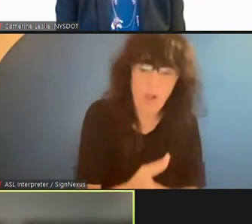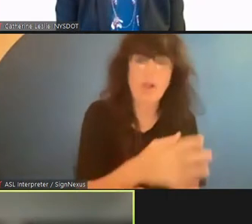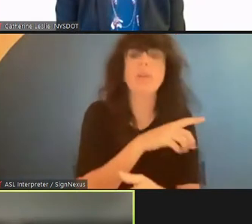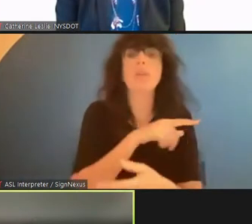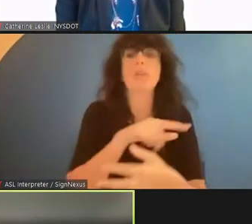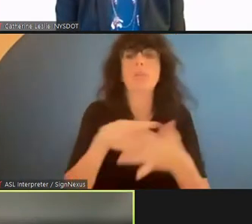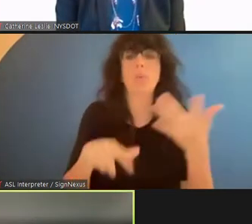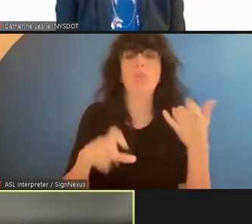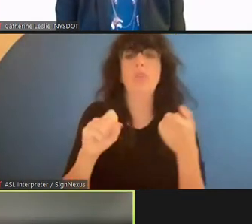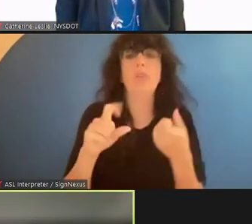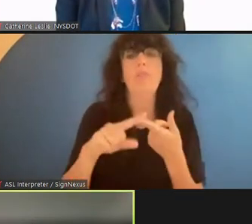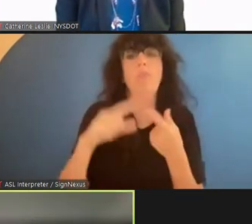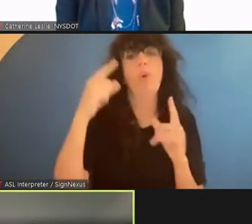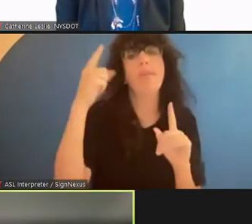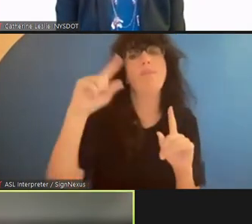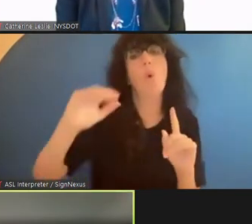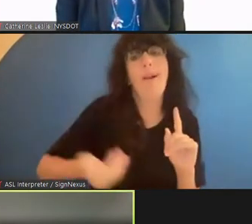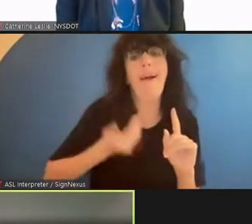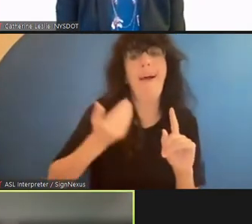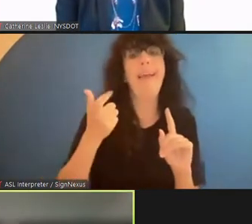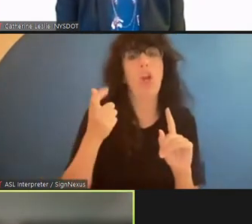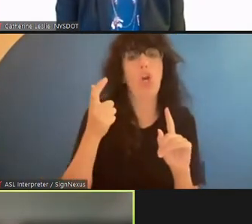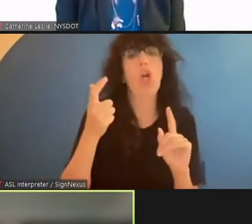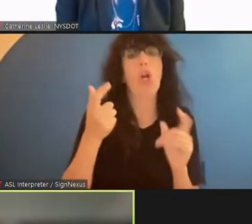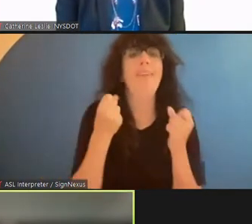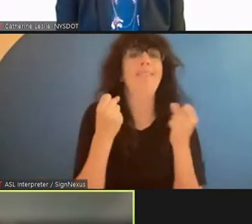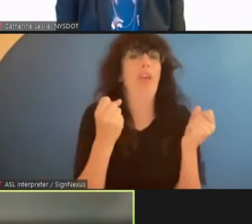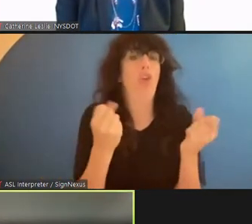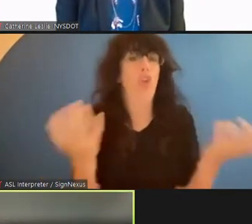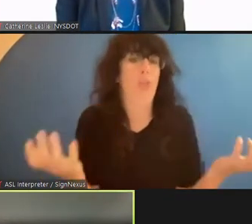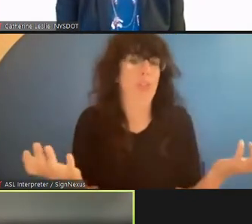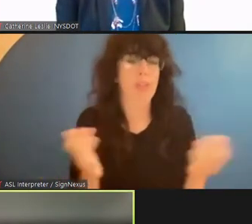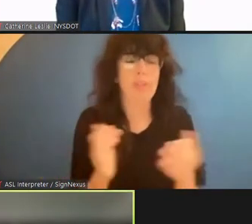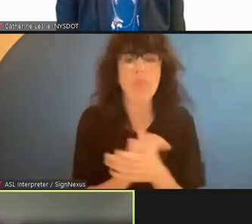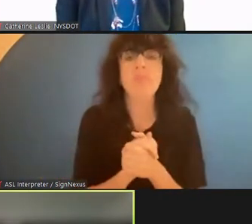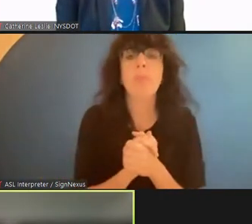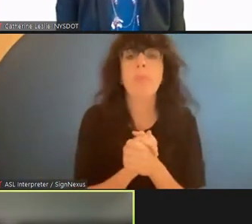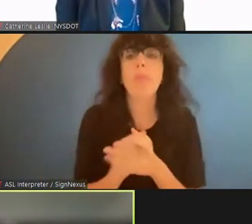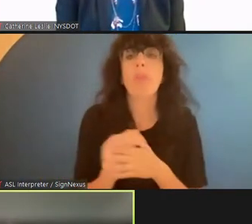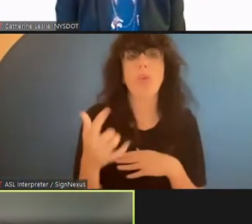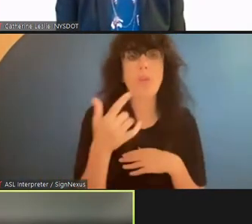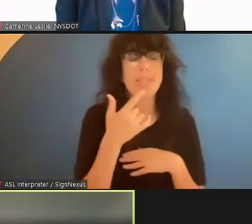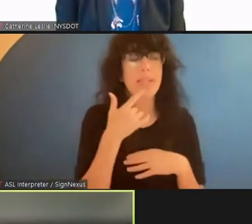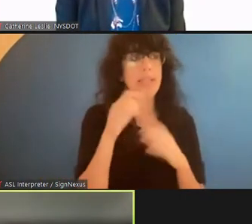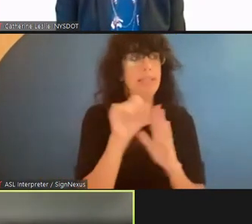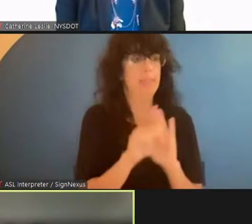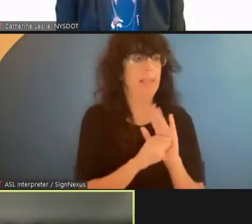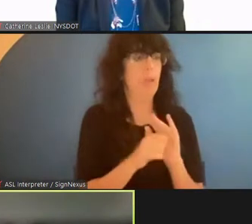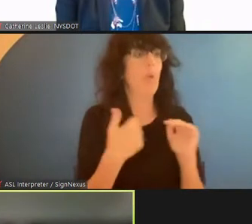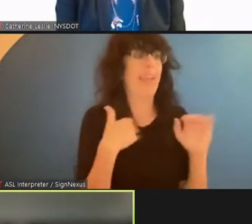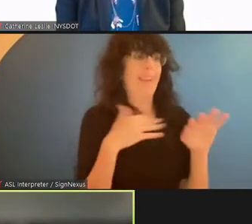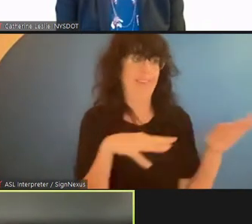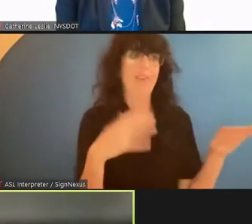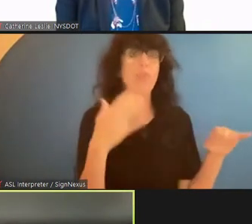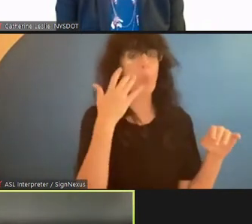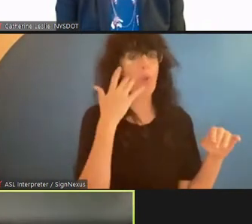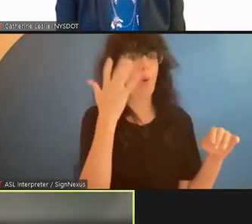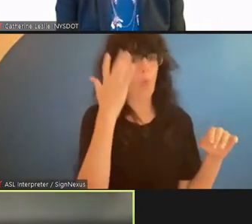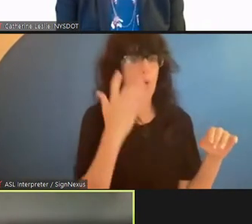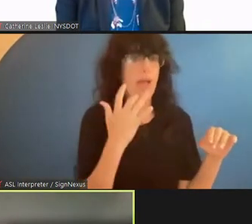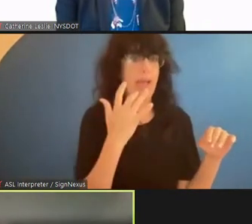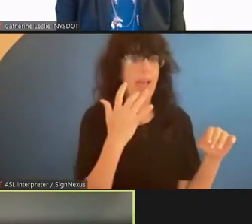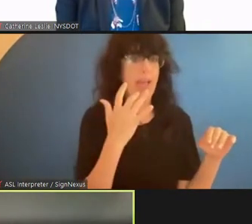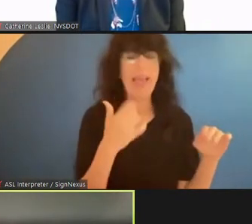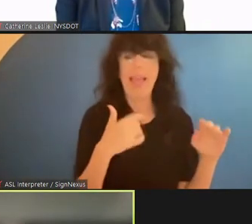vehicles so it seems that the state is saying we have congestion we know what the problems are and we're putting forward a